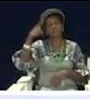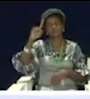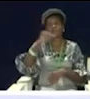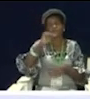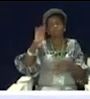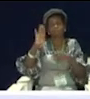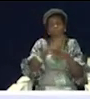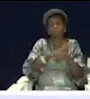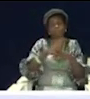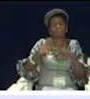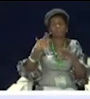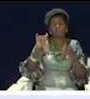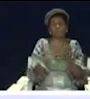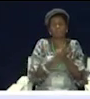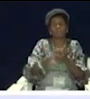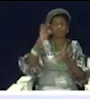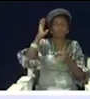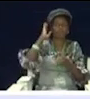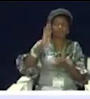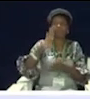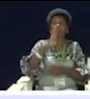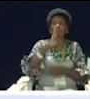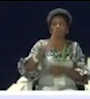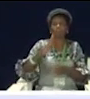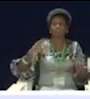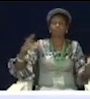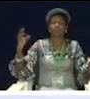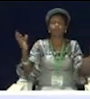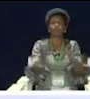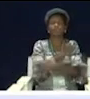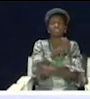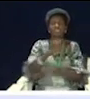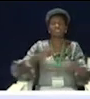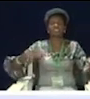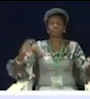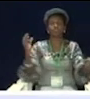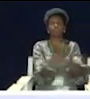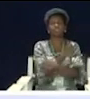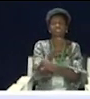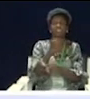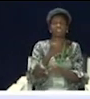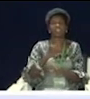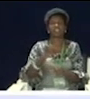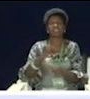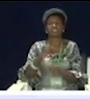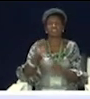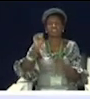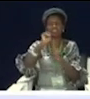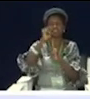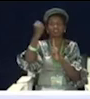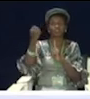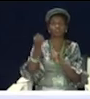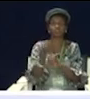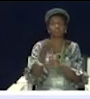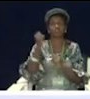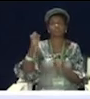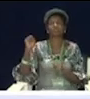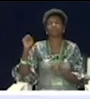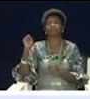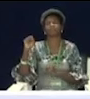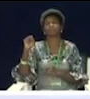that will be a win-win situation.